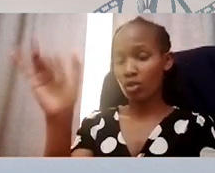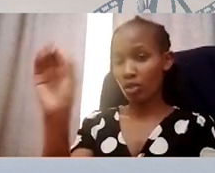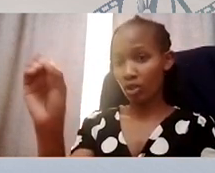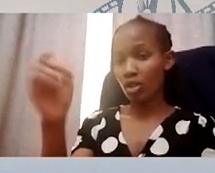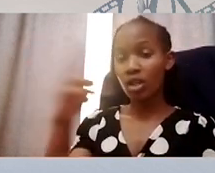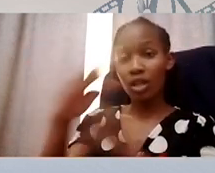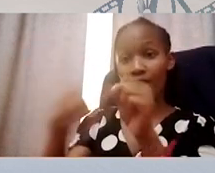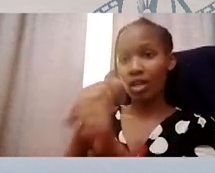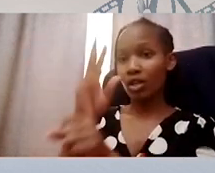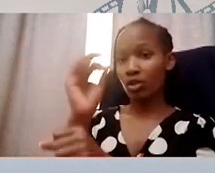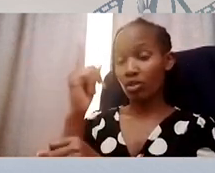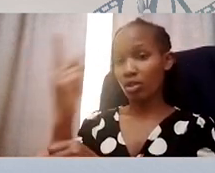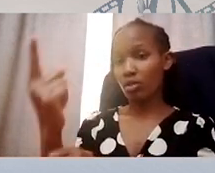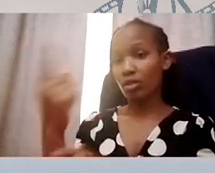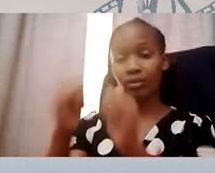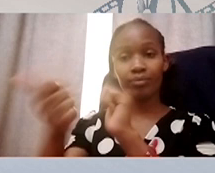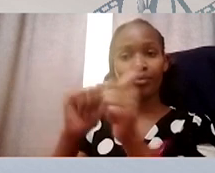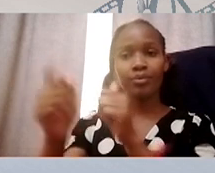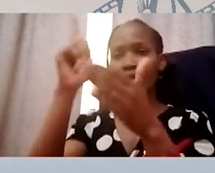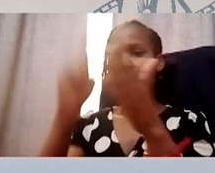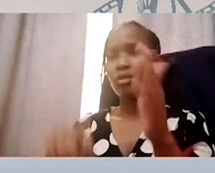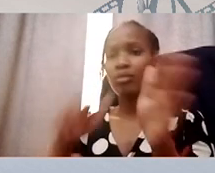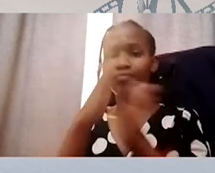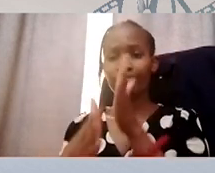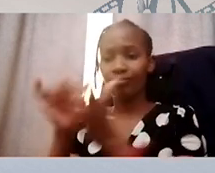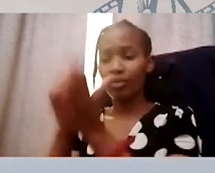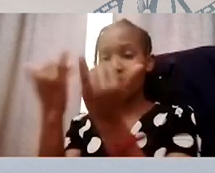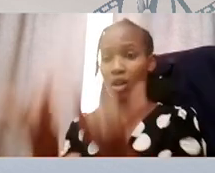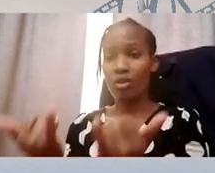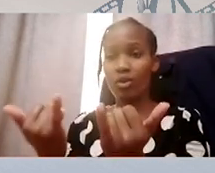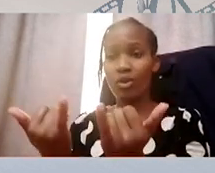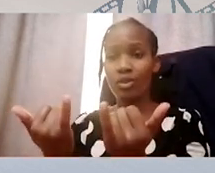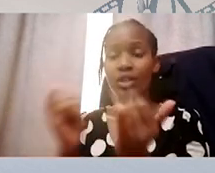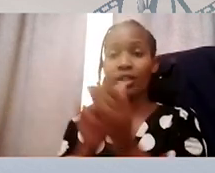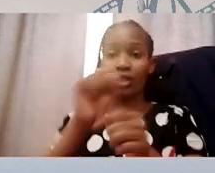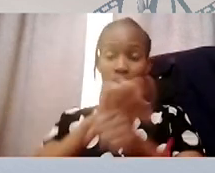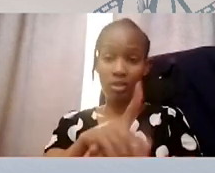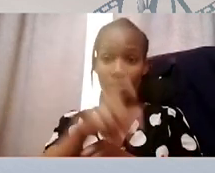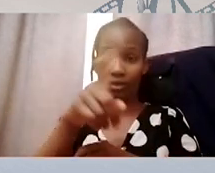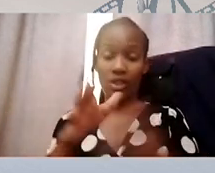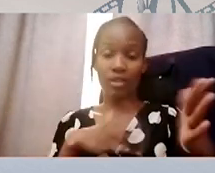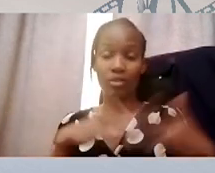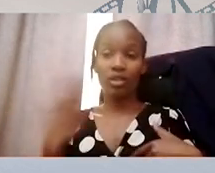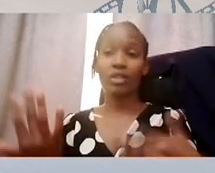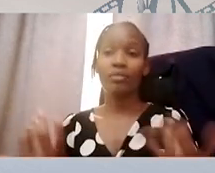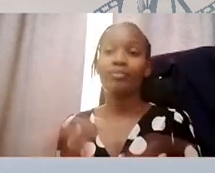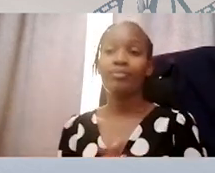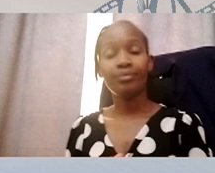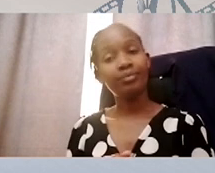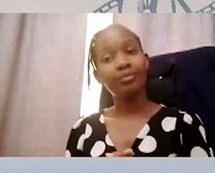And if so, what are the arrangements, especially now that COVID-19 is a concern?